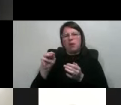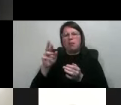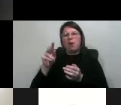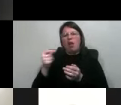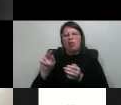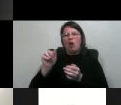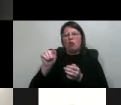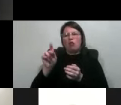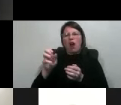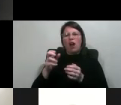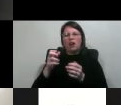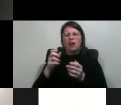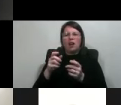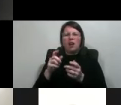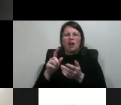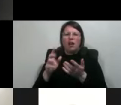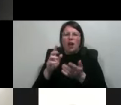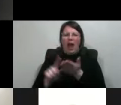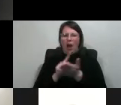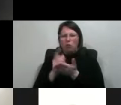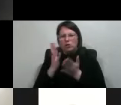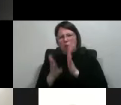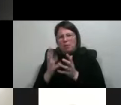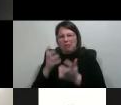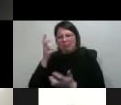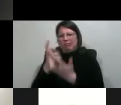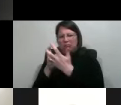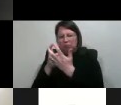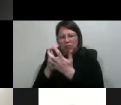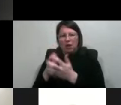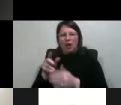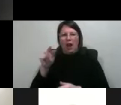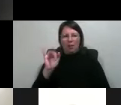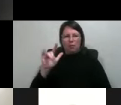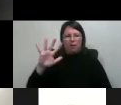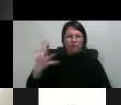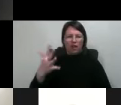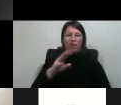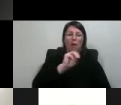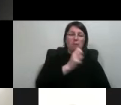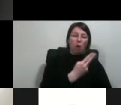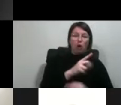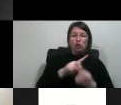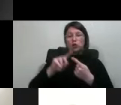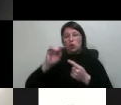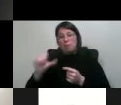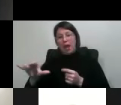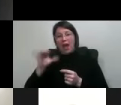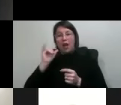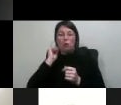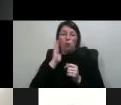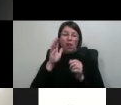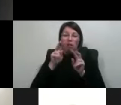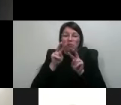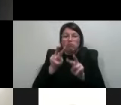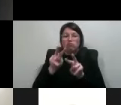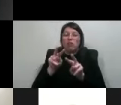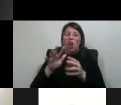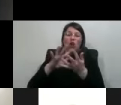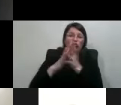changes. And then throughout March and May, we will continue to review new ridership, our crowding, our service patterns,